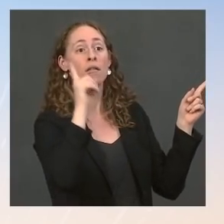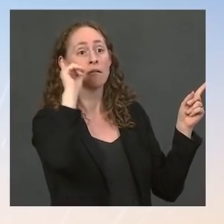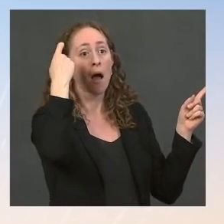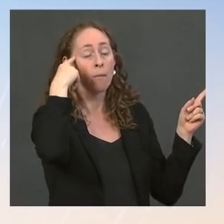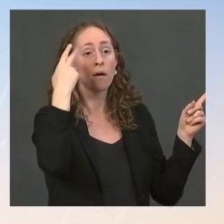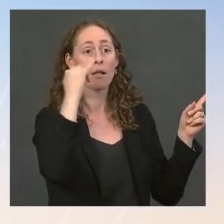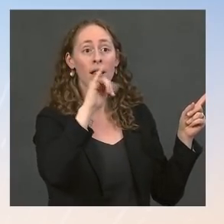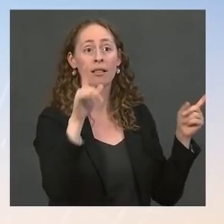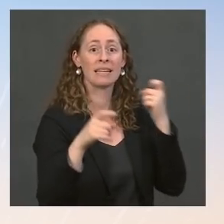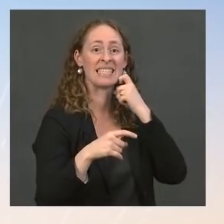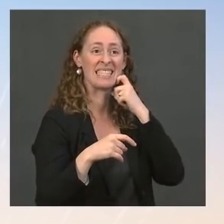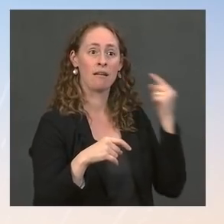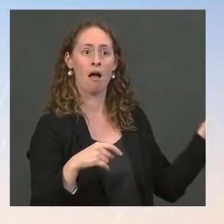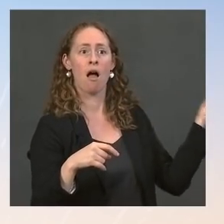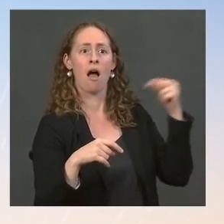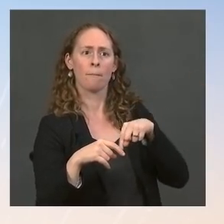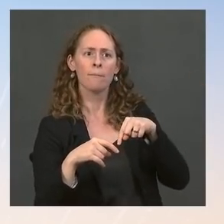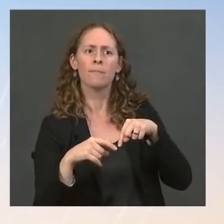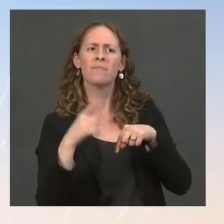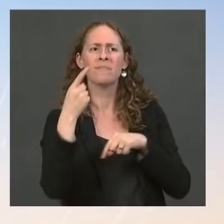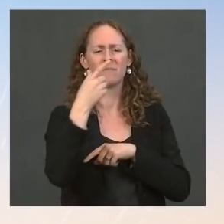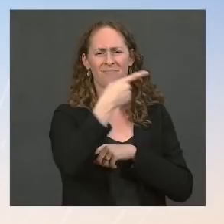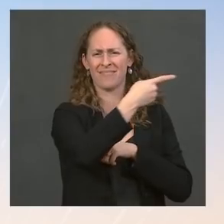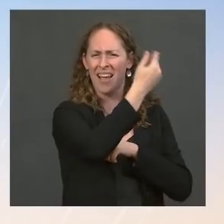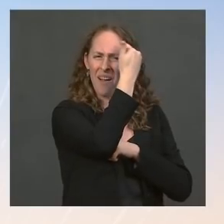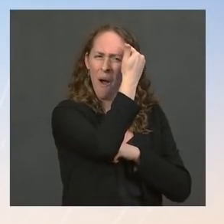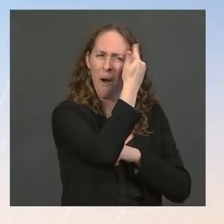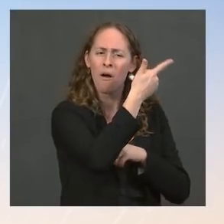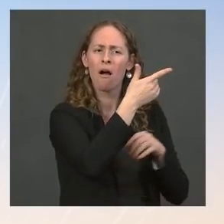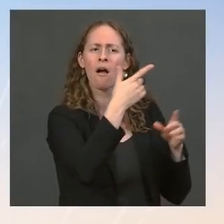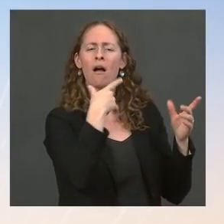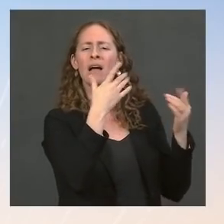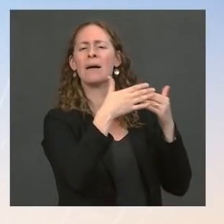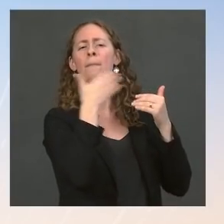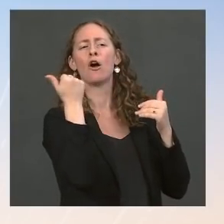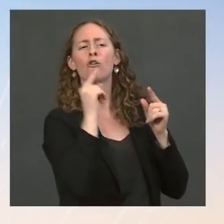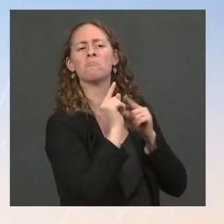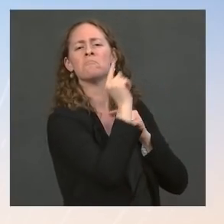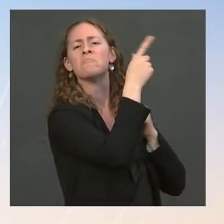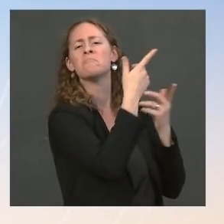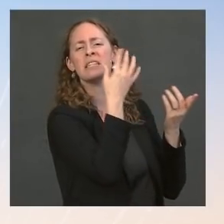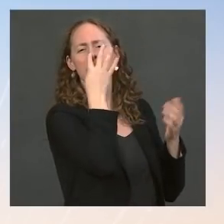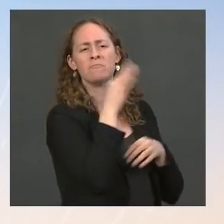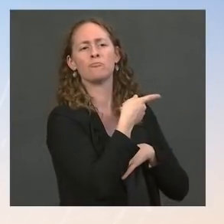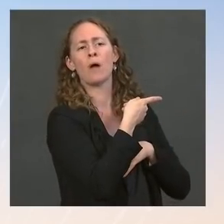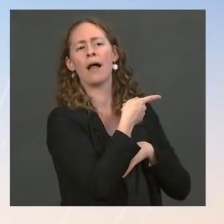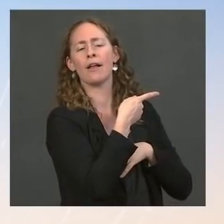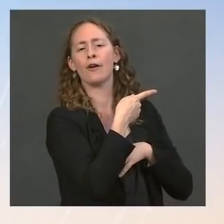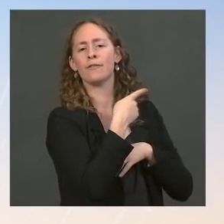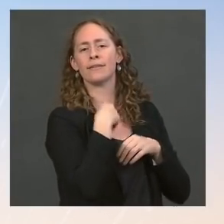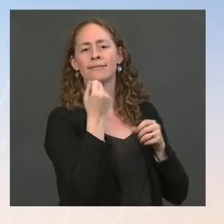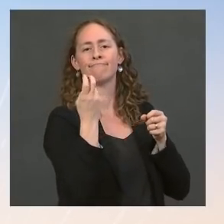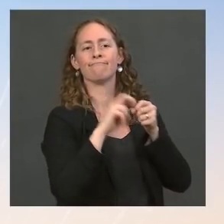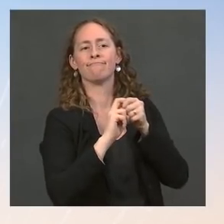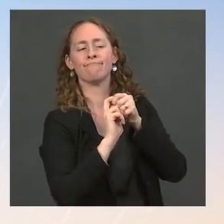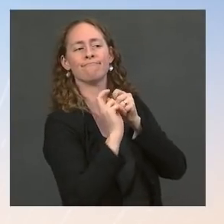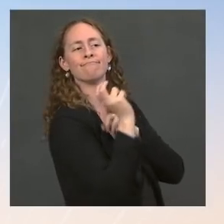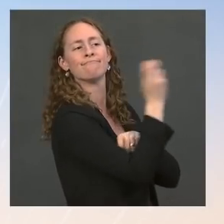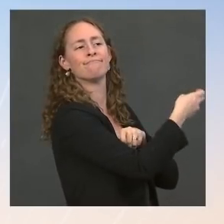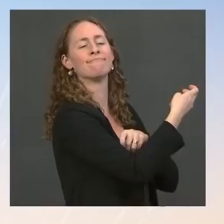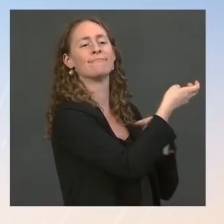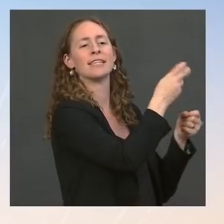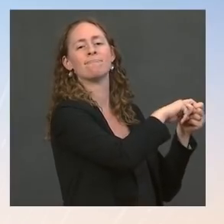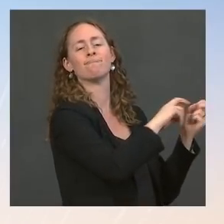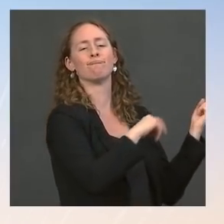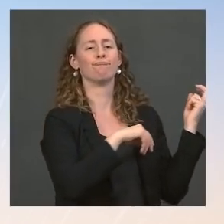They know these senators, they know these members, they know these offices. It's a quick cab ride, happy to do it, and not a big deal at all